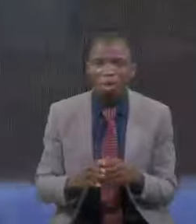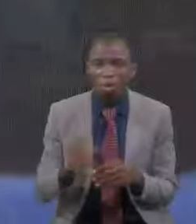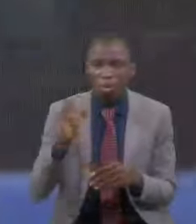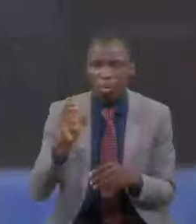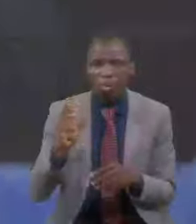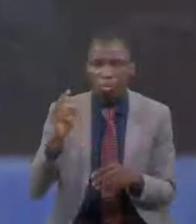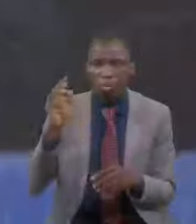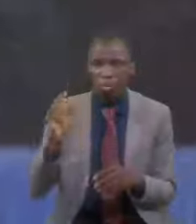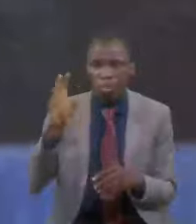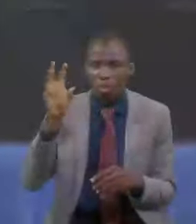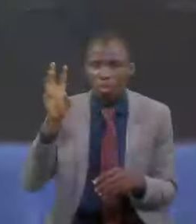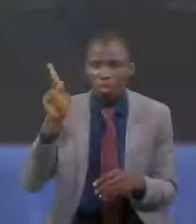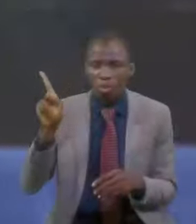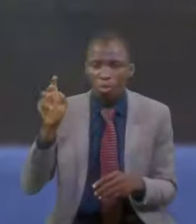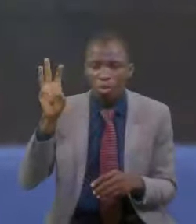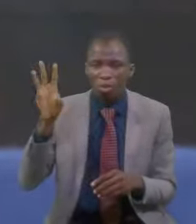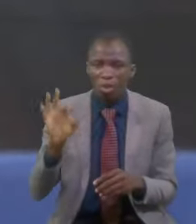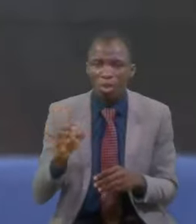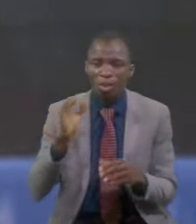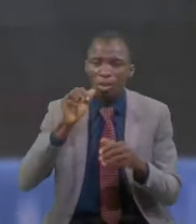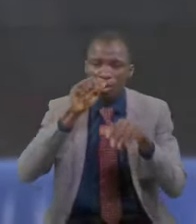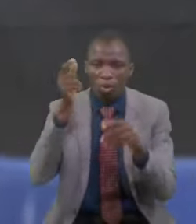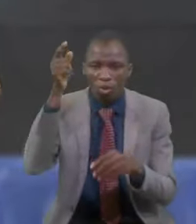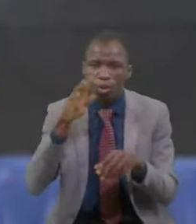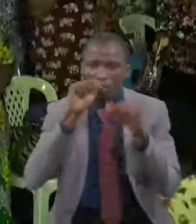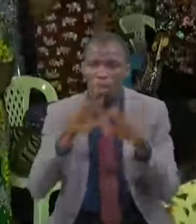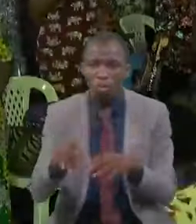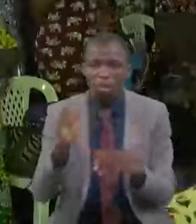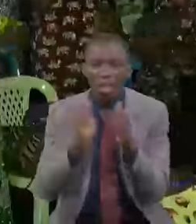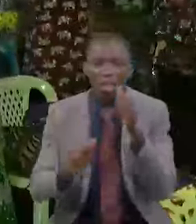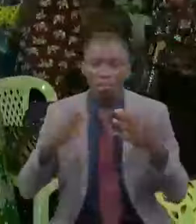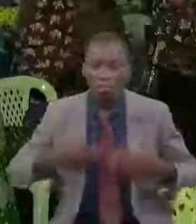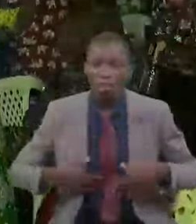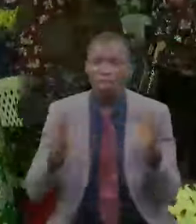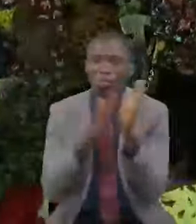Bless you, Pastor. Everybody praise the Lord.